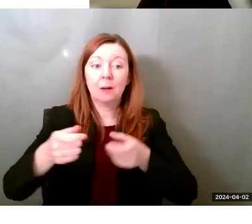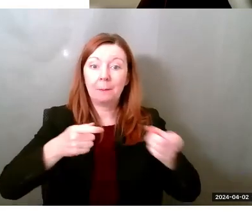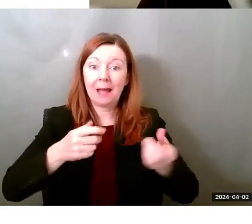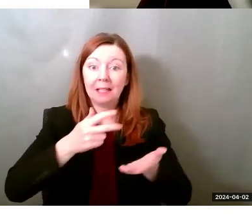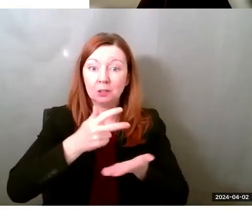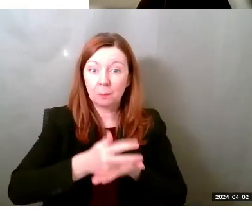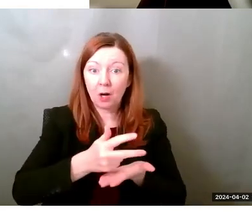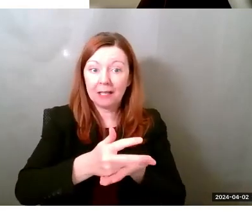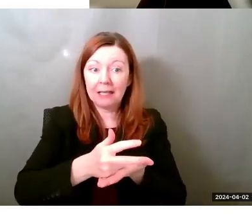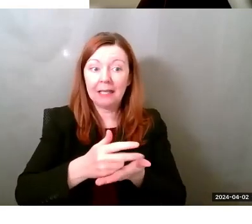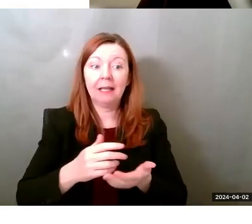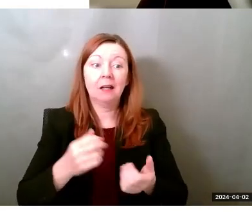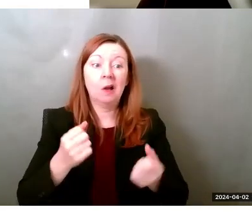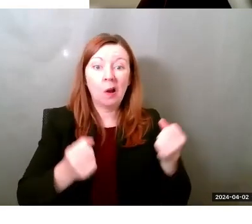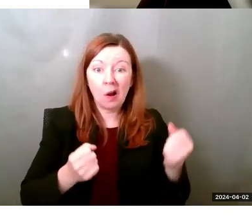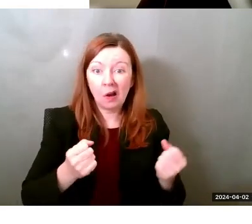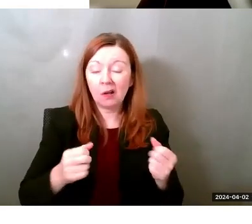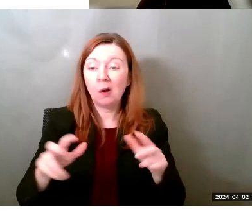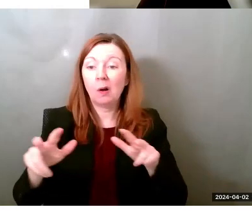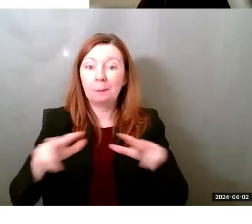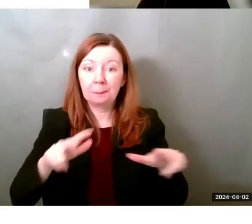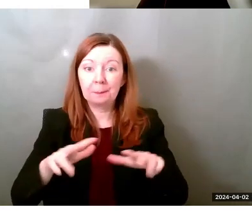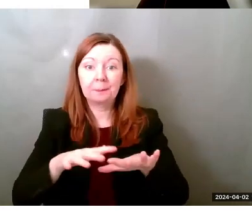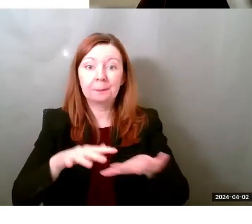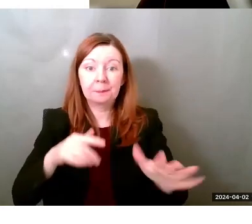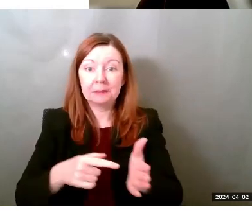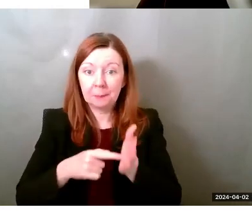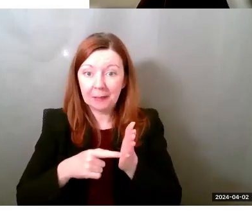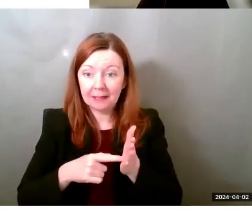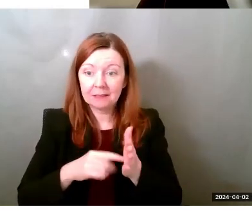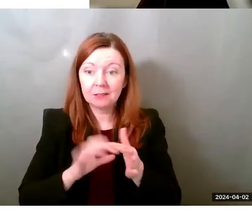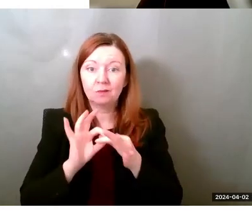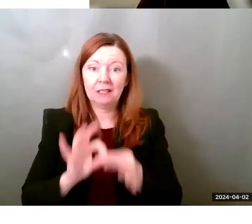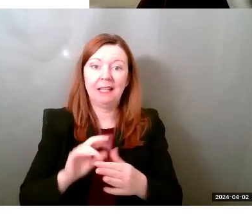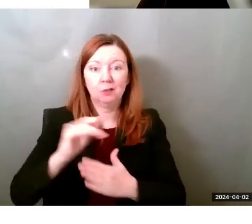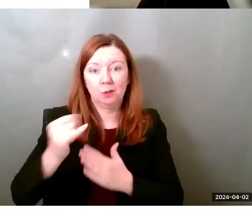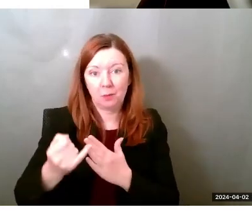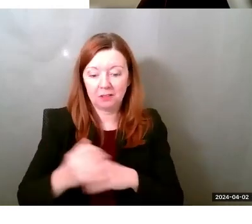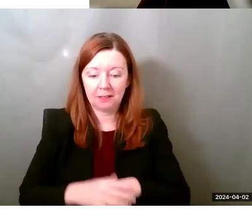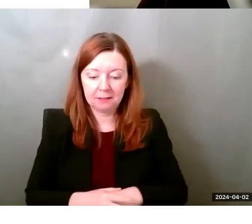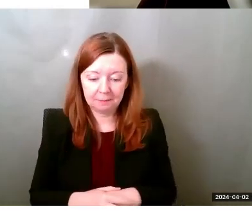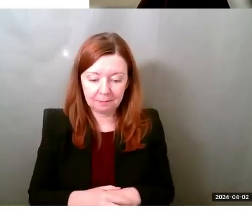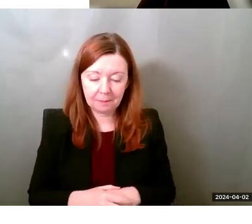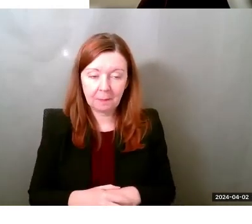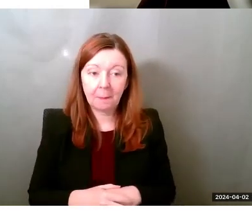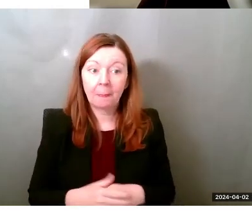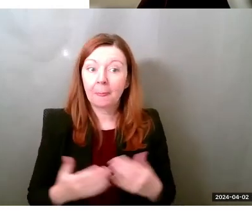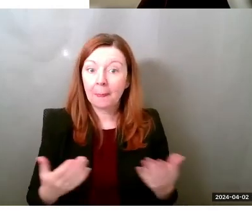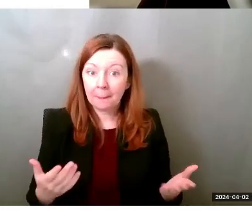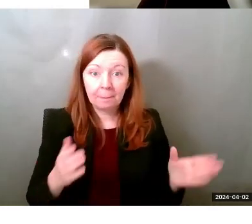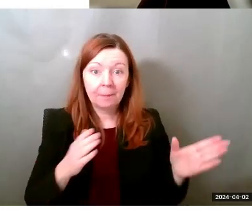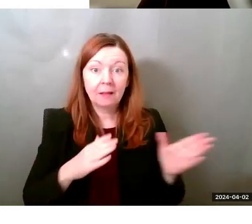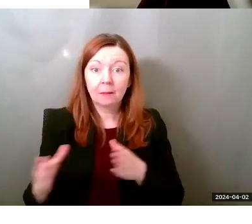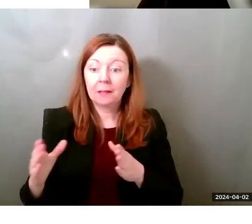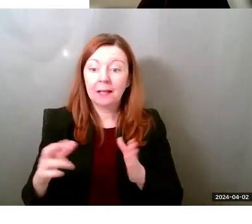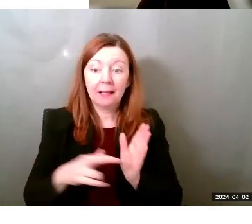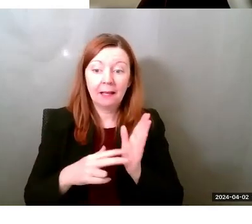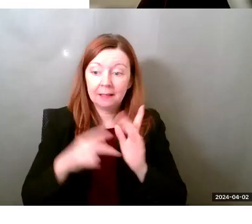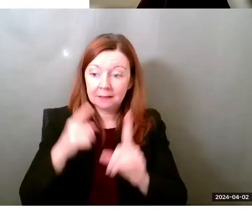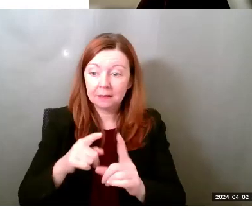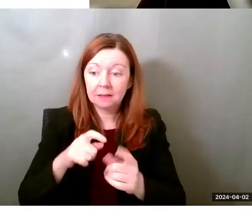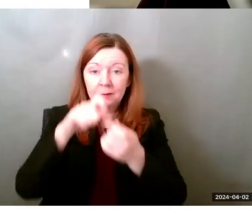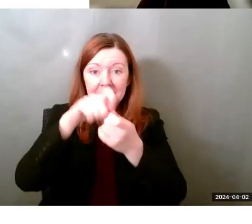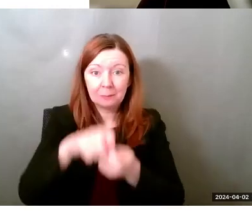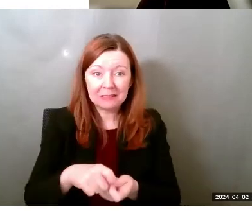parking, auto, and pedestrian traffic demands related to the project. So the plan is intended to specify